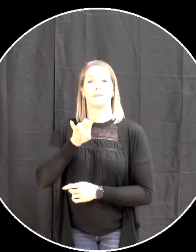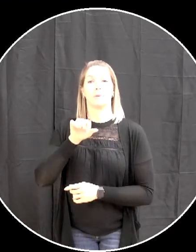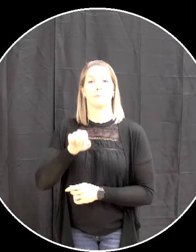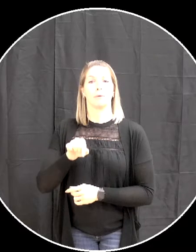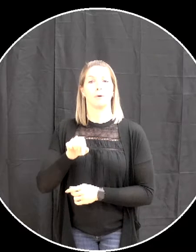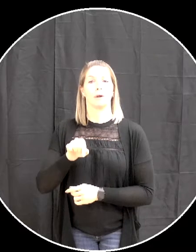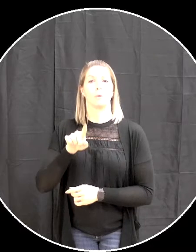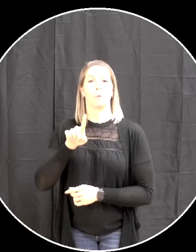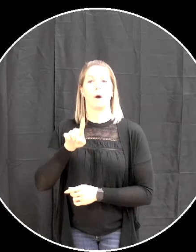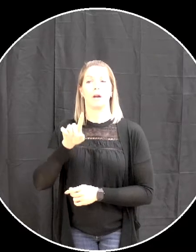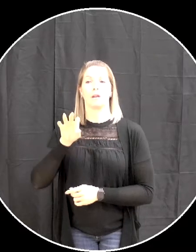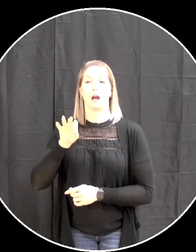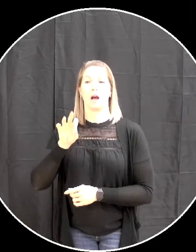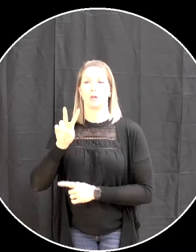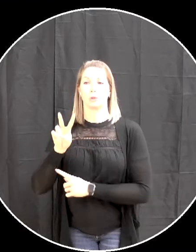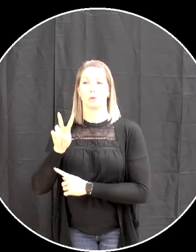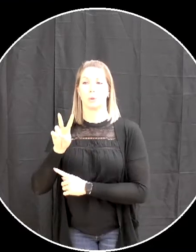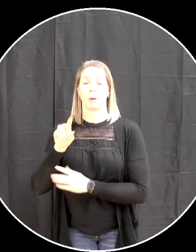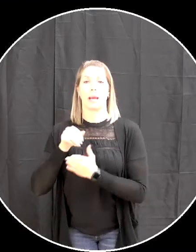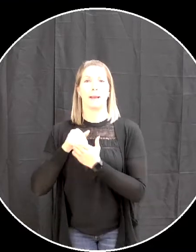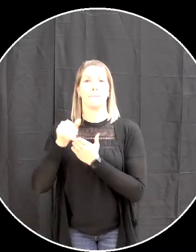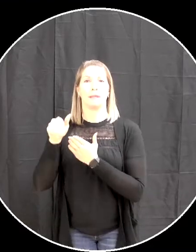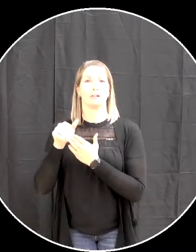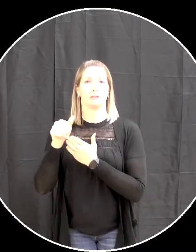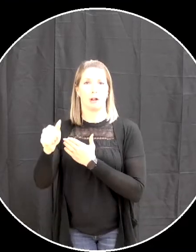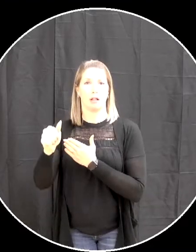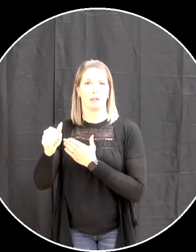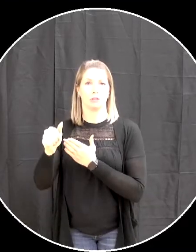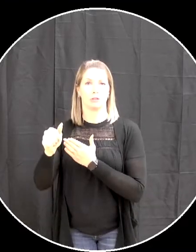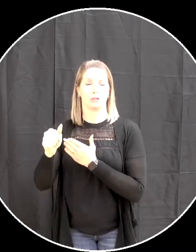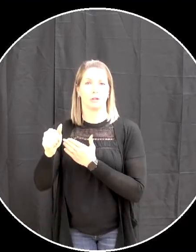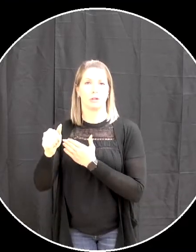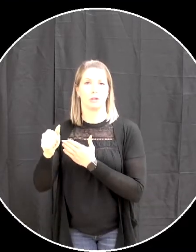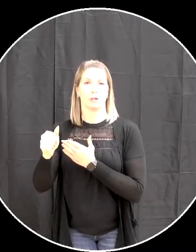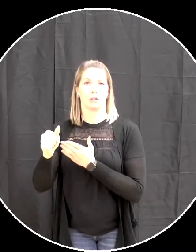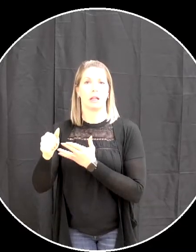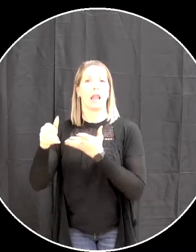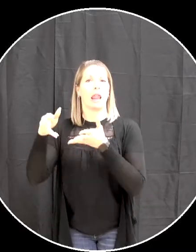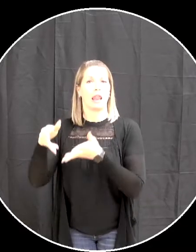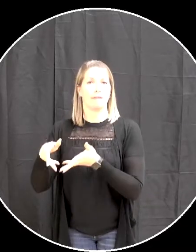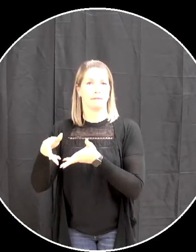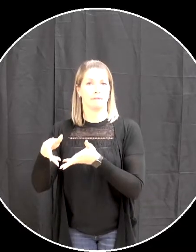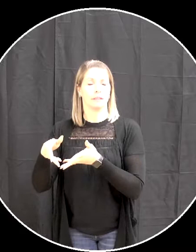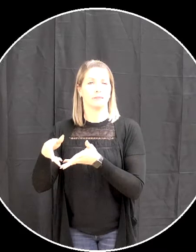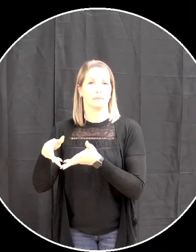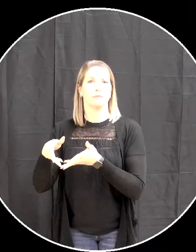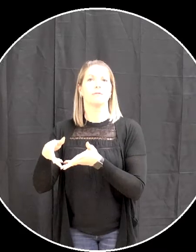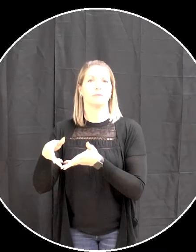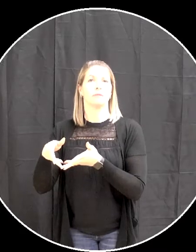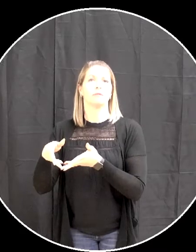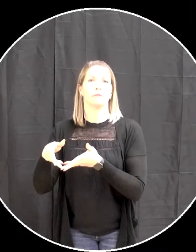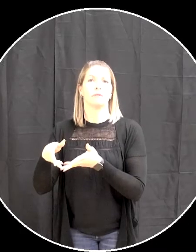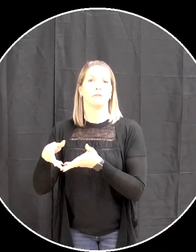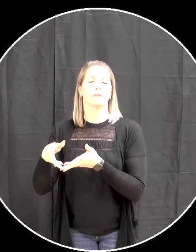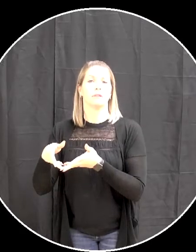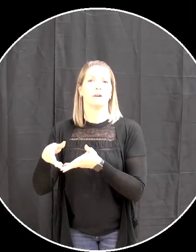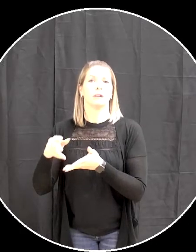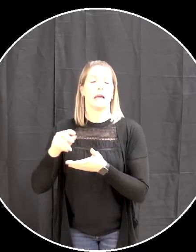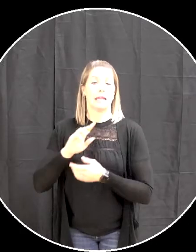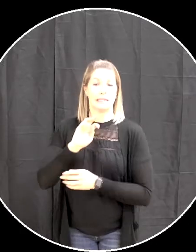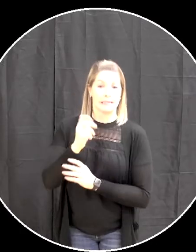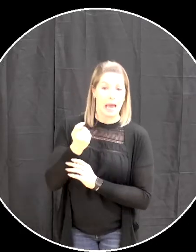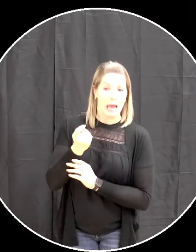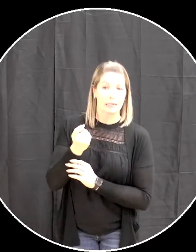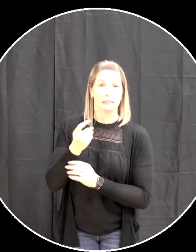$7.192 million on the accumulated surplus net debt. We reviewed management's calculation of the consolidation